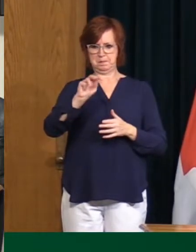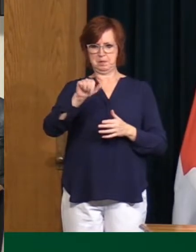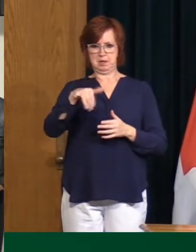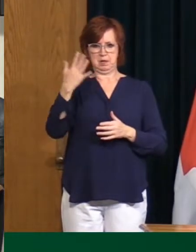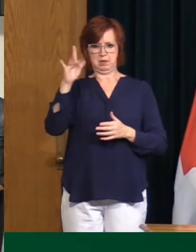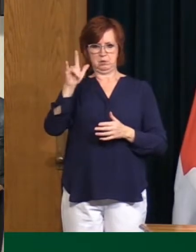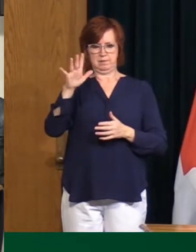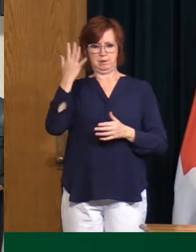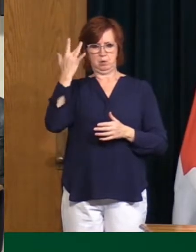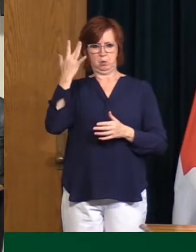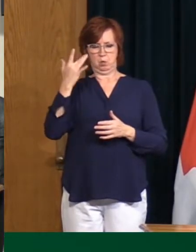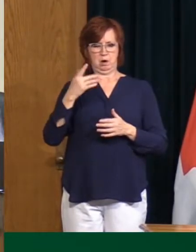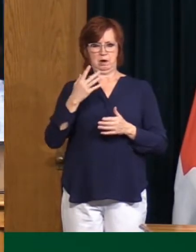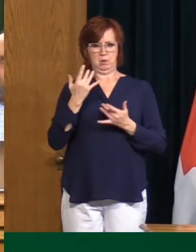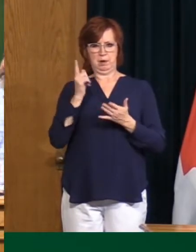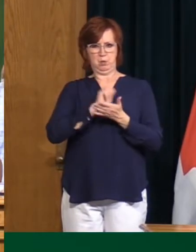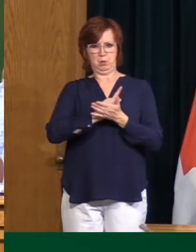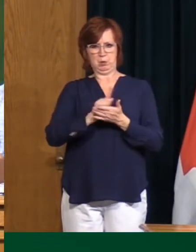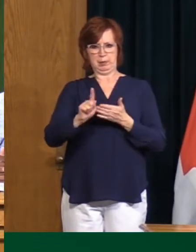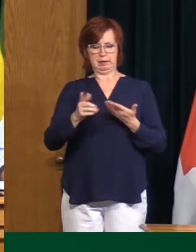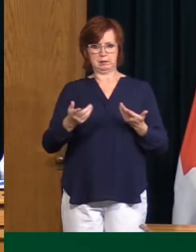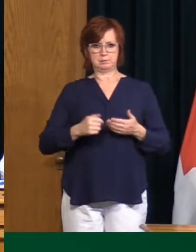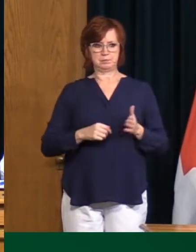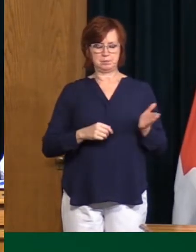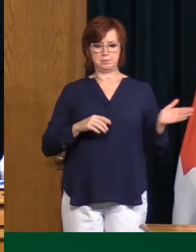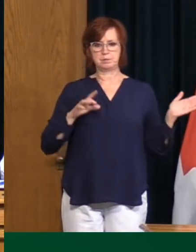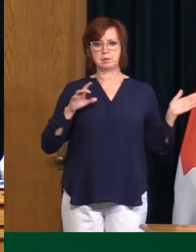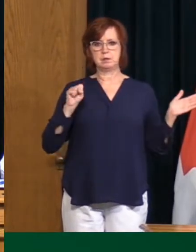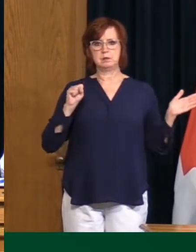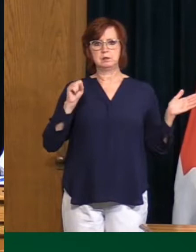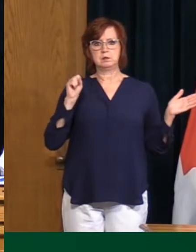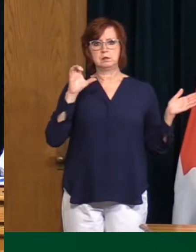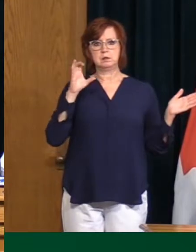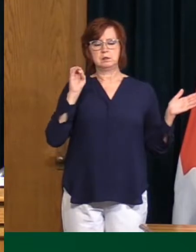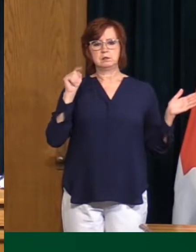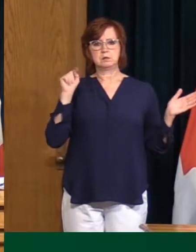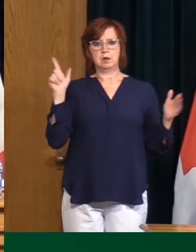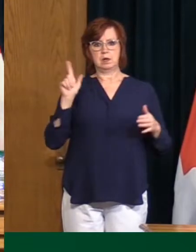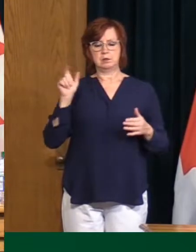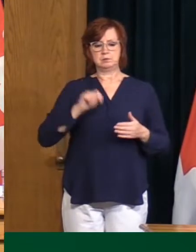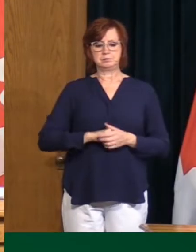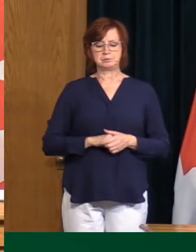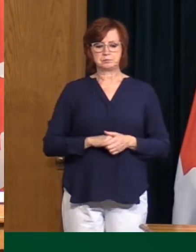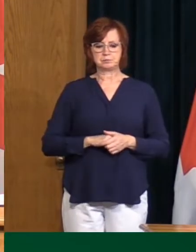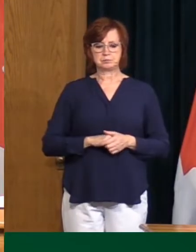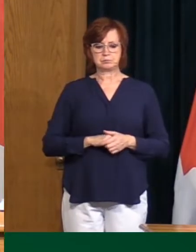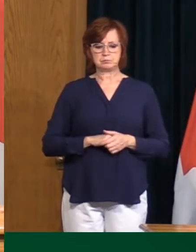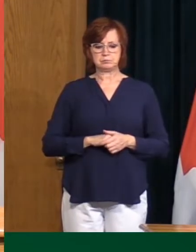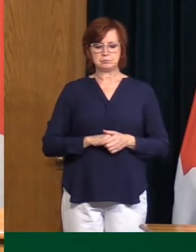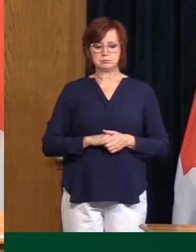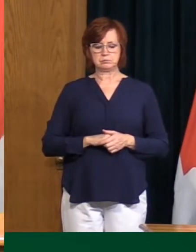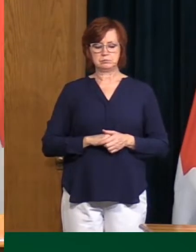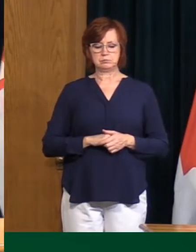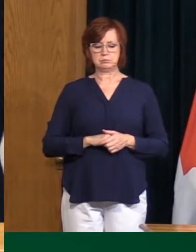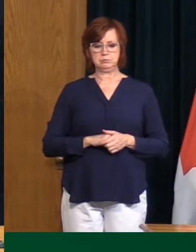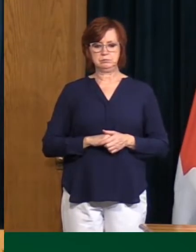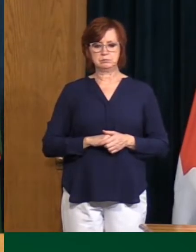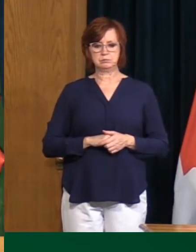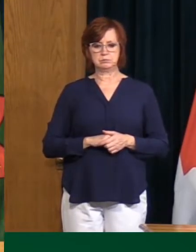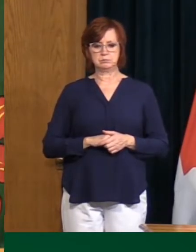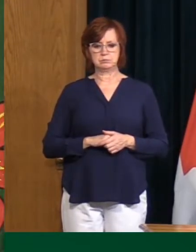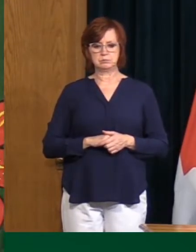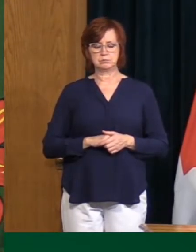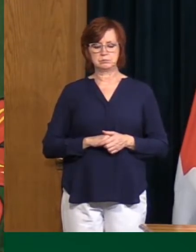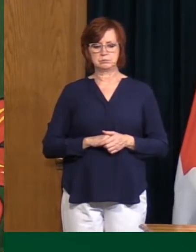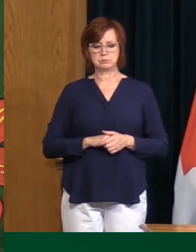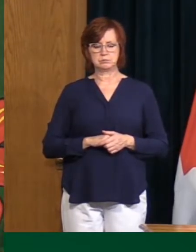week? So with the expanded businesses opening was not the primary reason only for expanding testing. So the